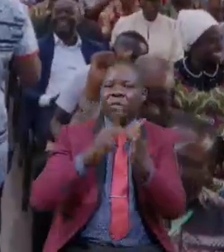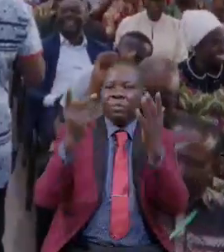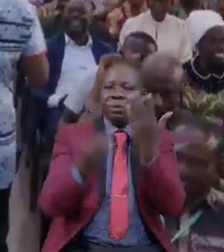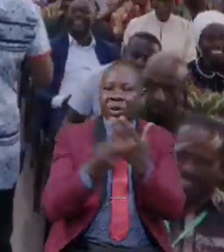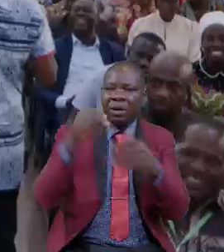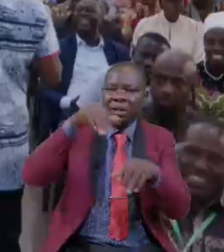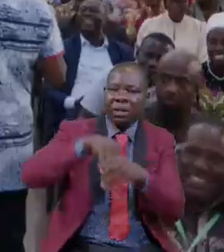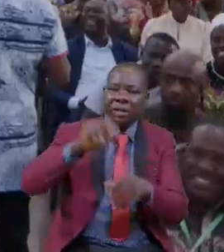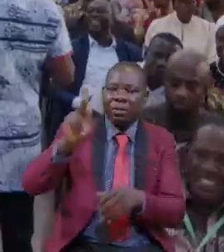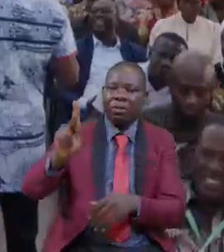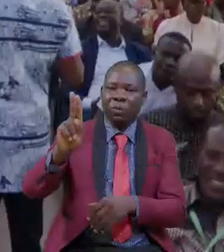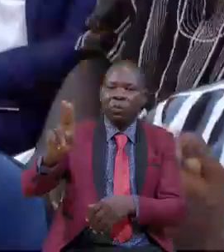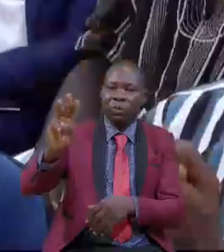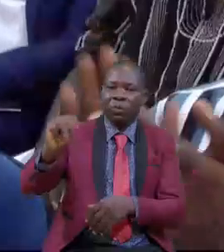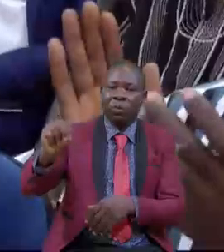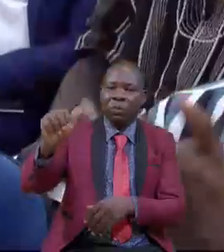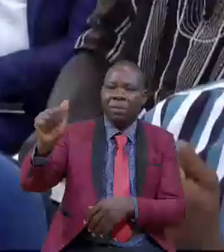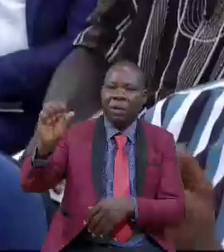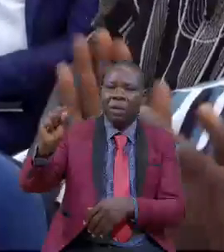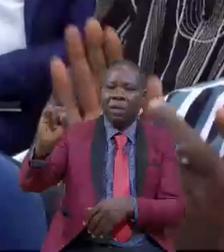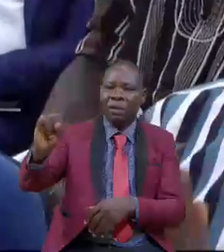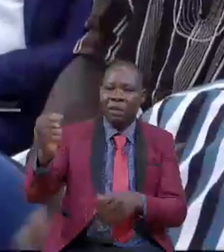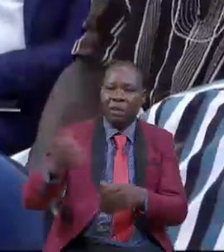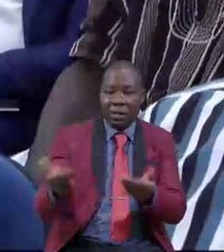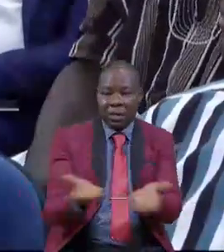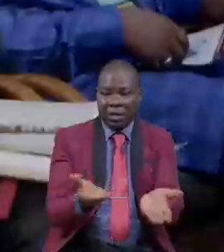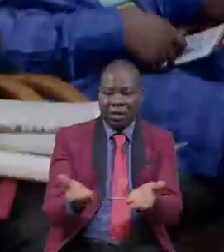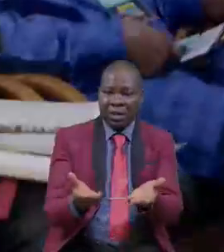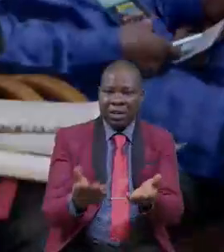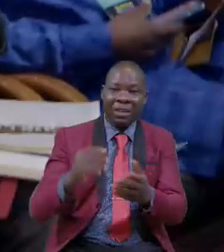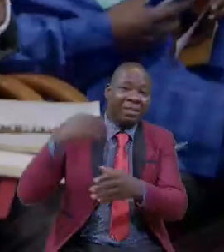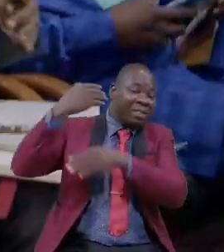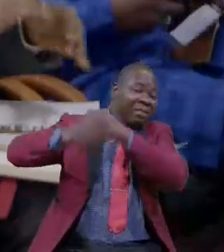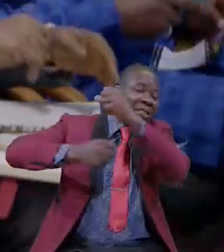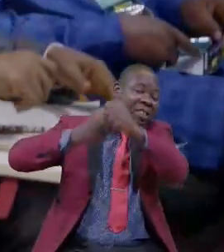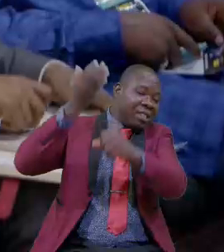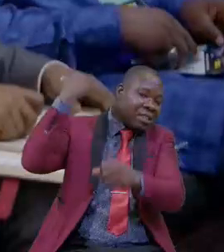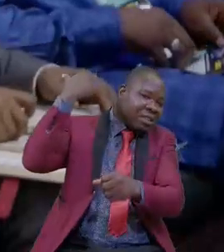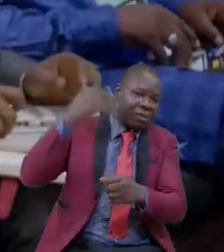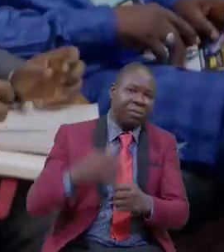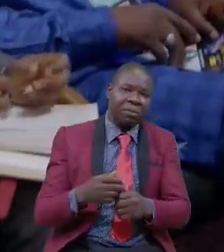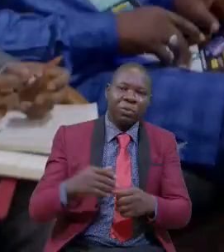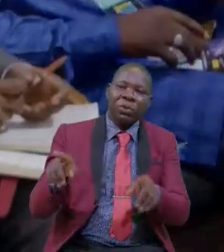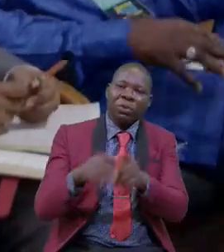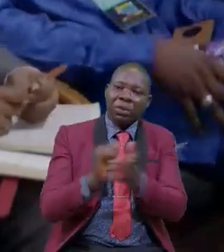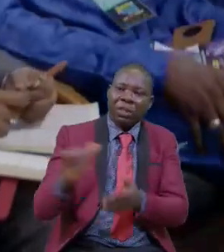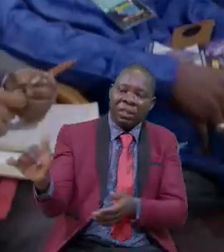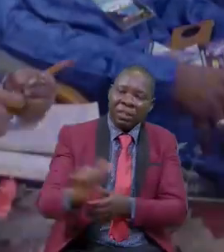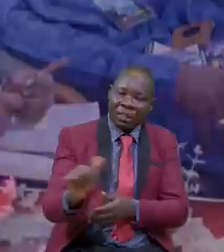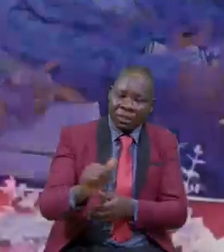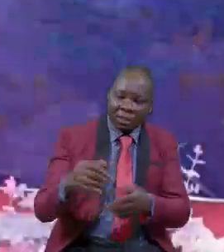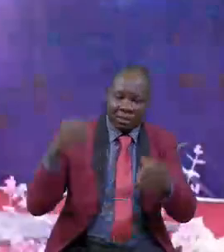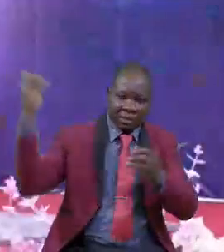And that was 46 years ago, so that the same grace that the Lord has